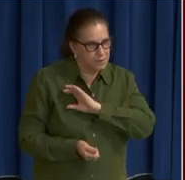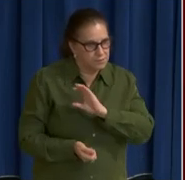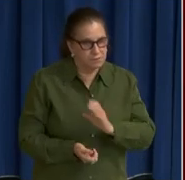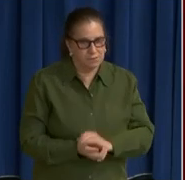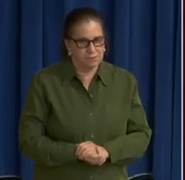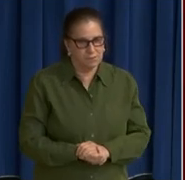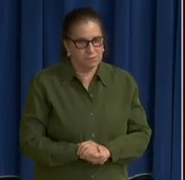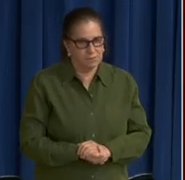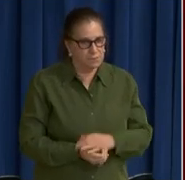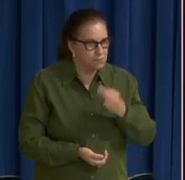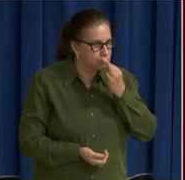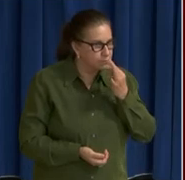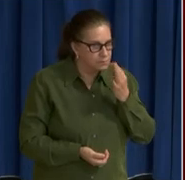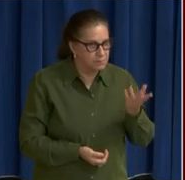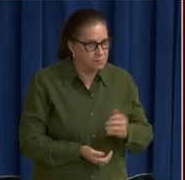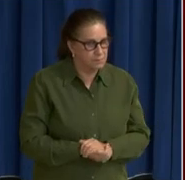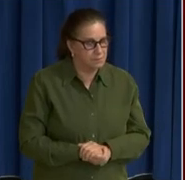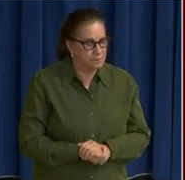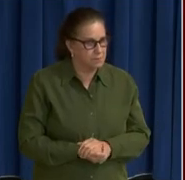Now.